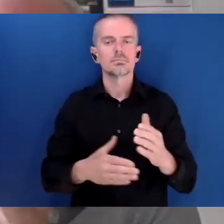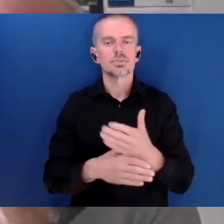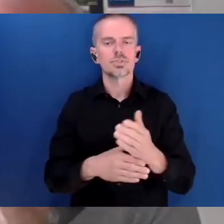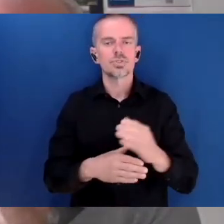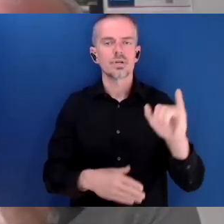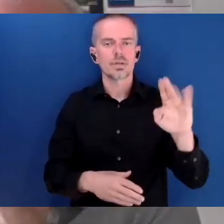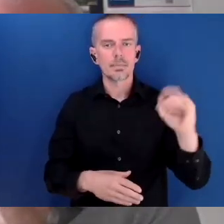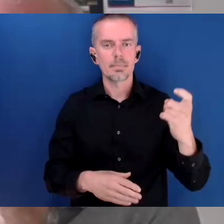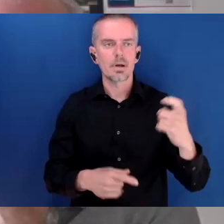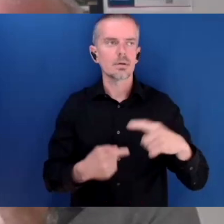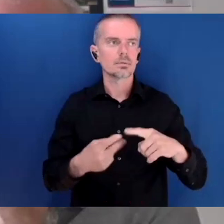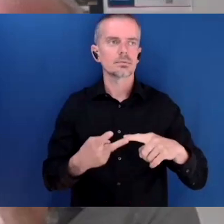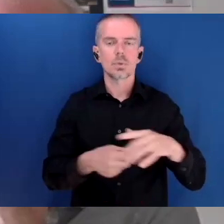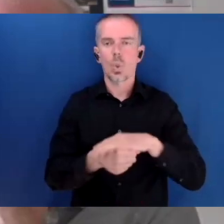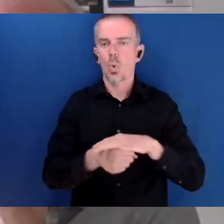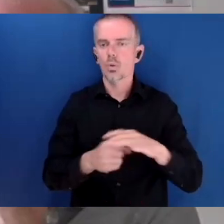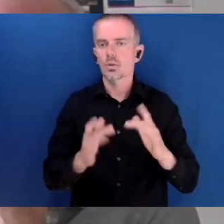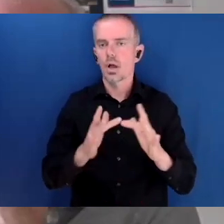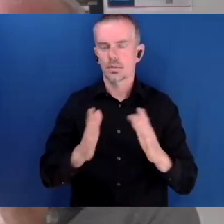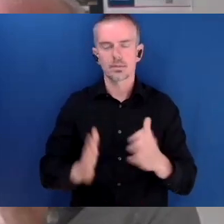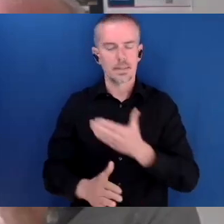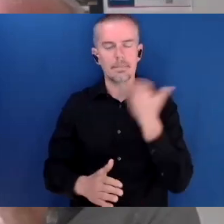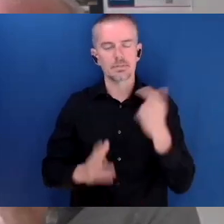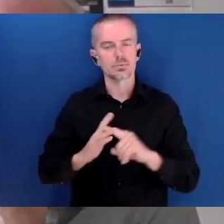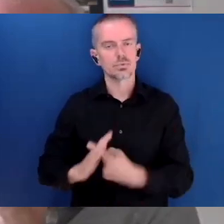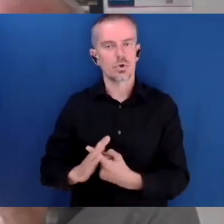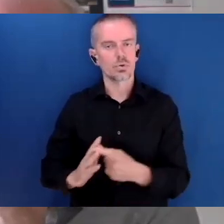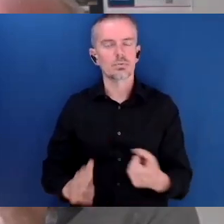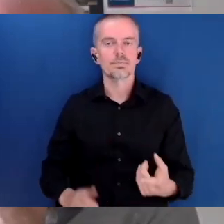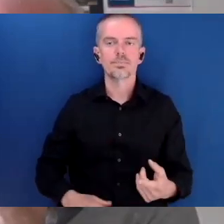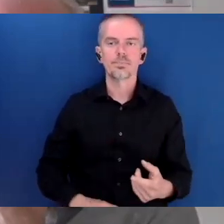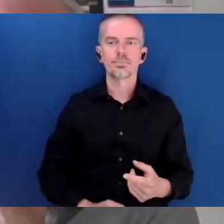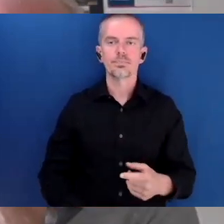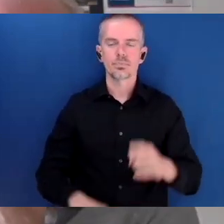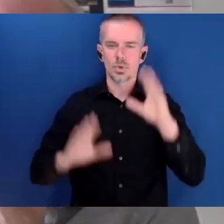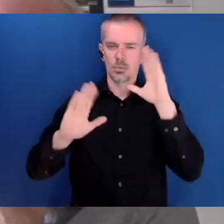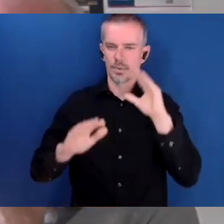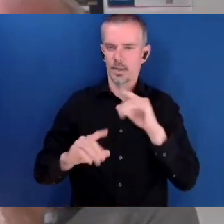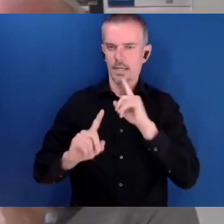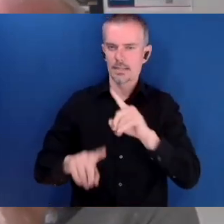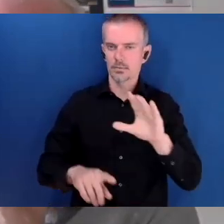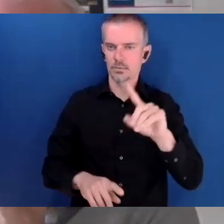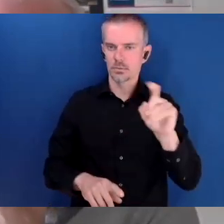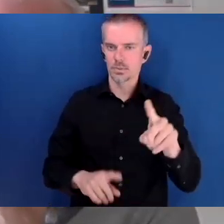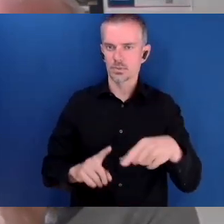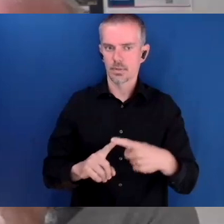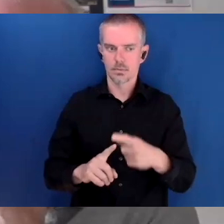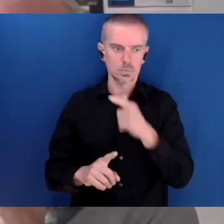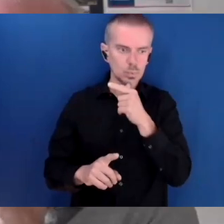usually best for reaching out to folks. So hopefully that kind of covers this question about how to